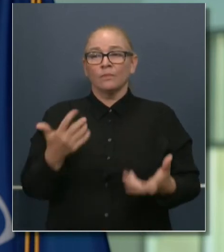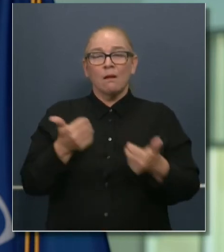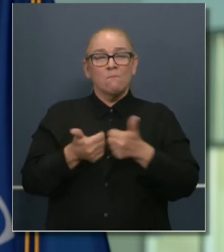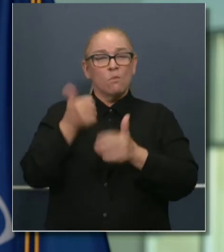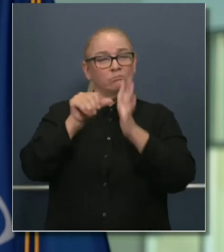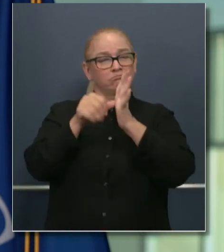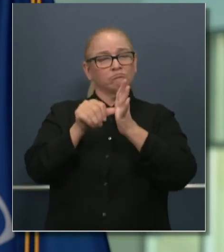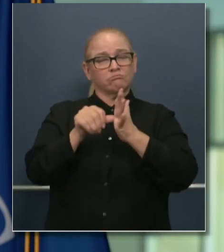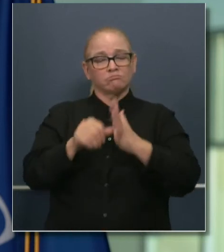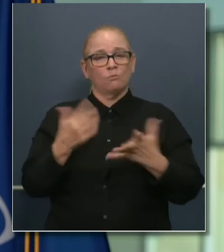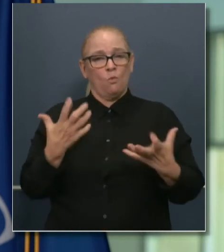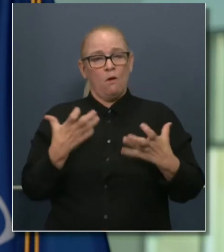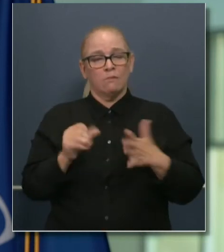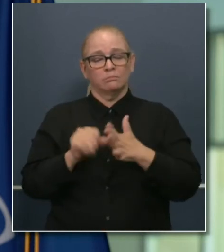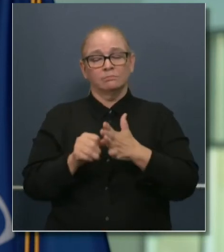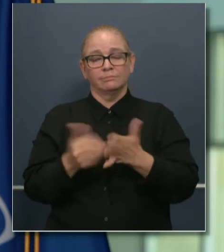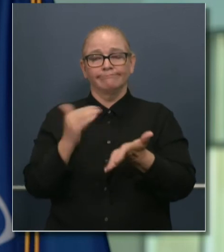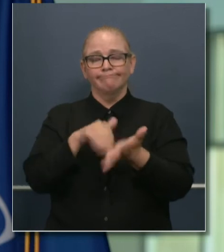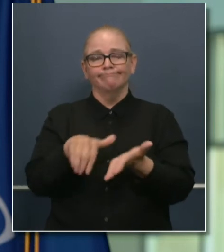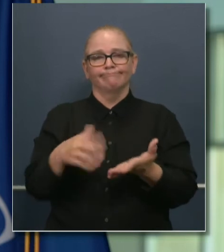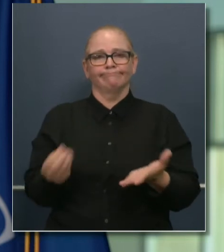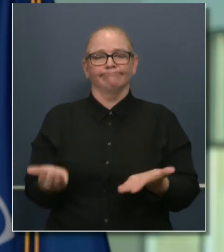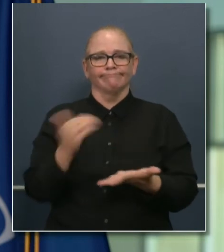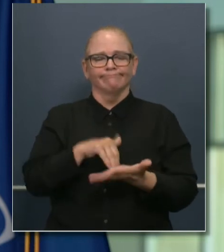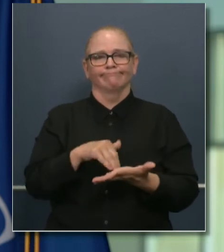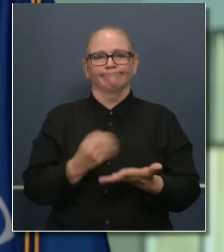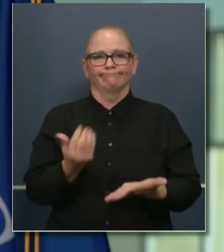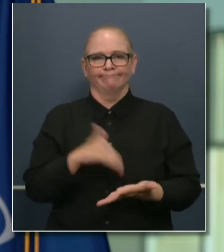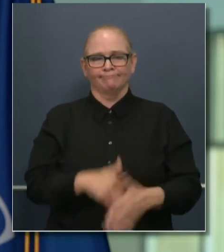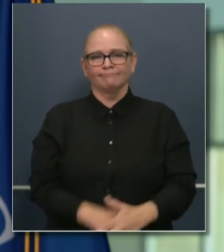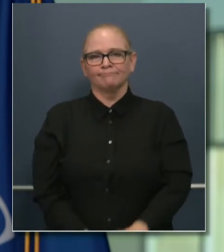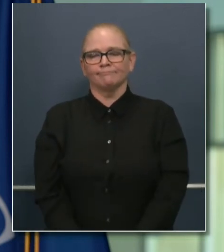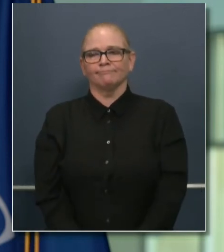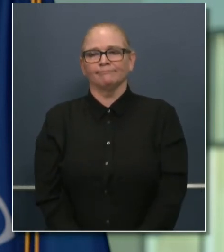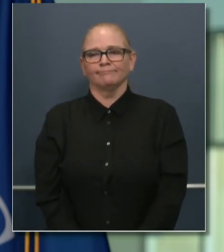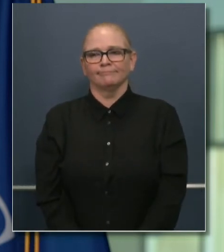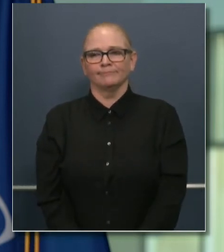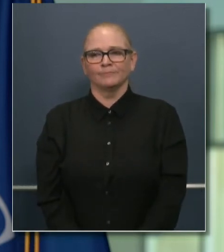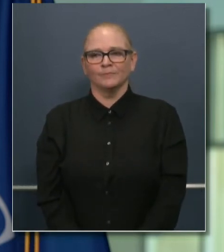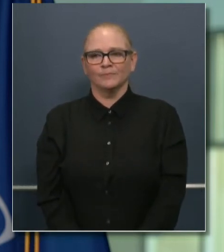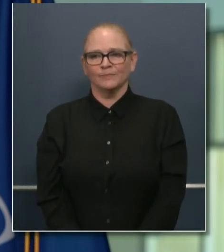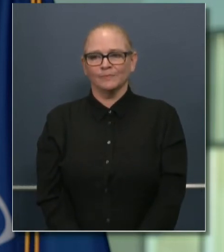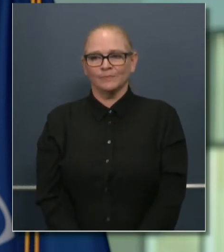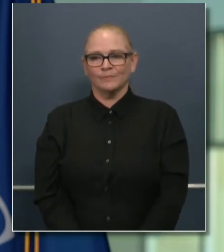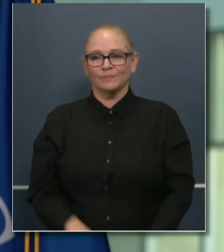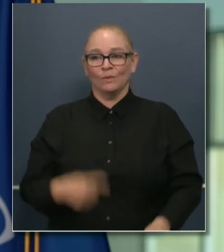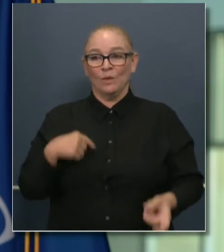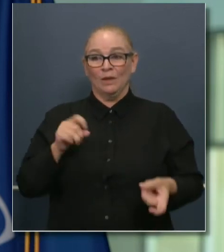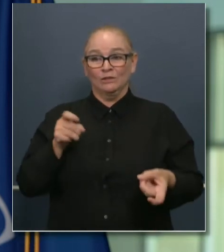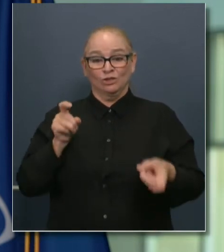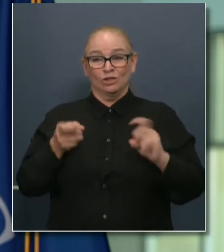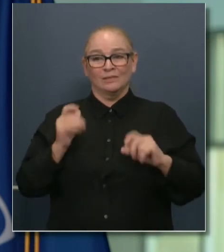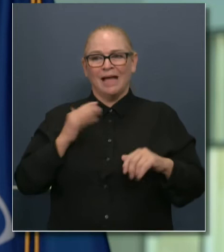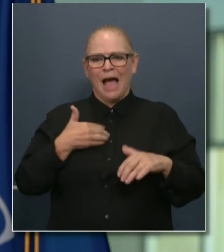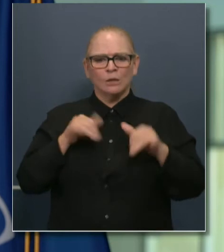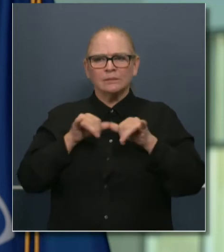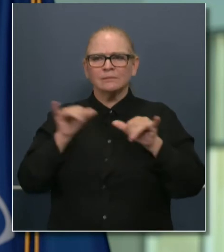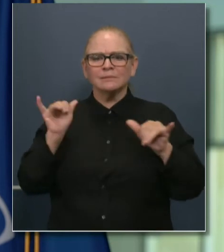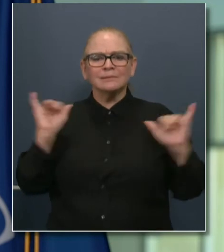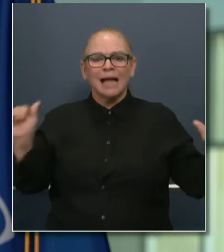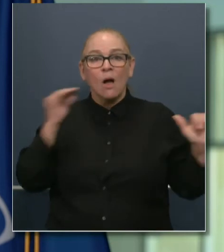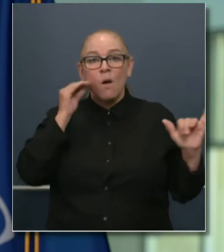this comment in the past, is that when we began to modify our stay-at-home orders, we were focused,